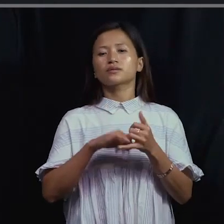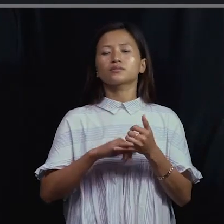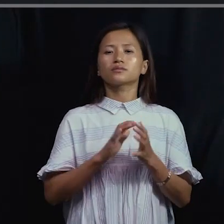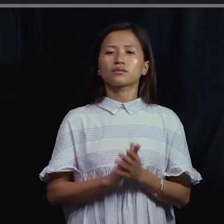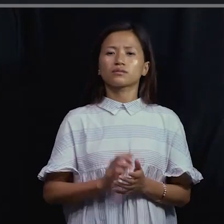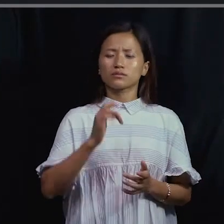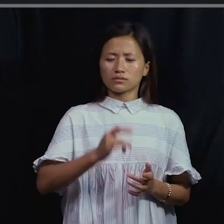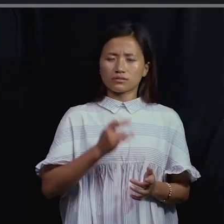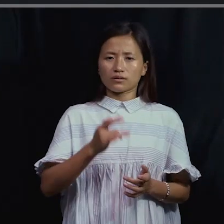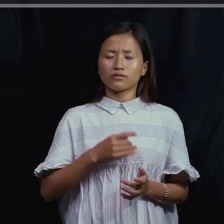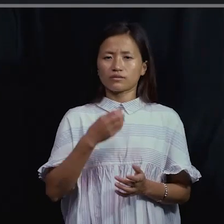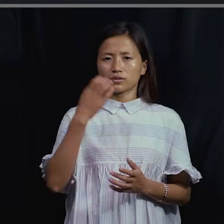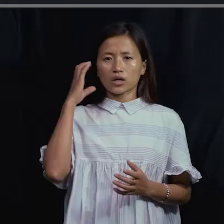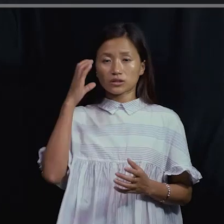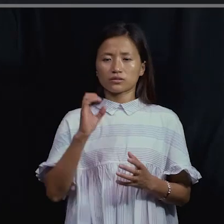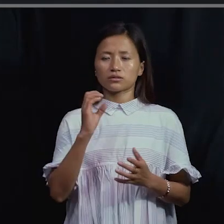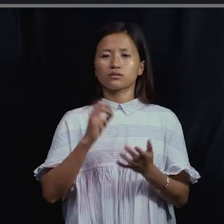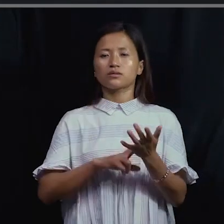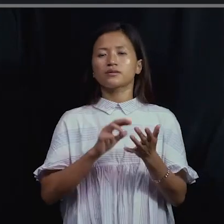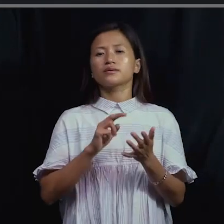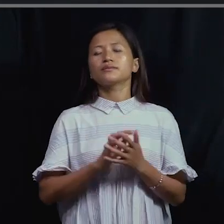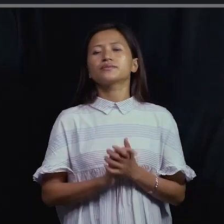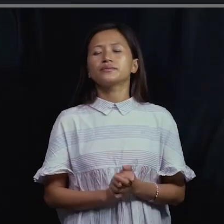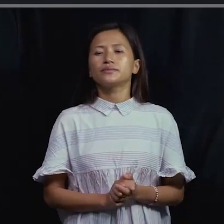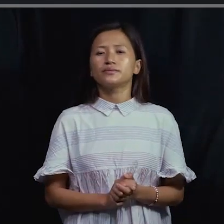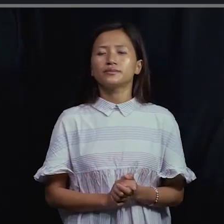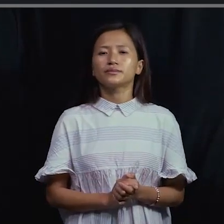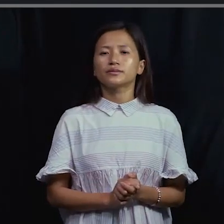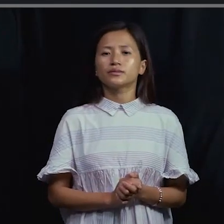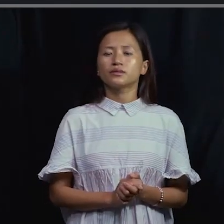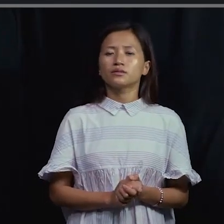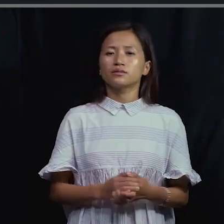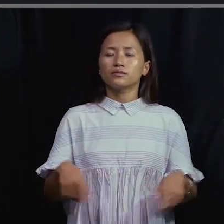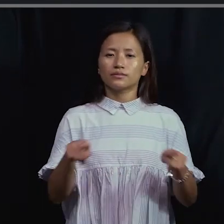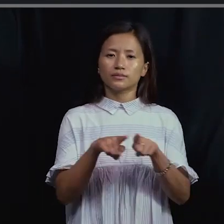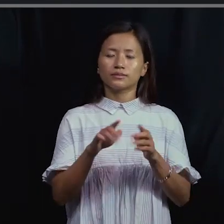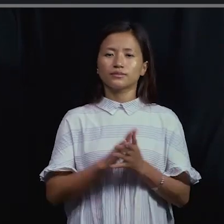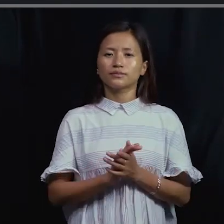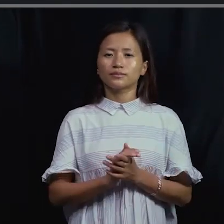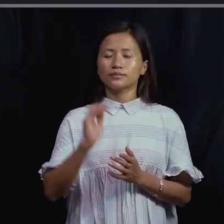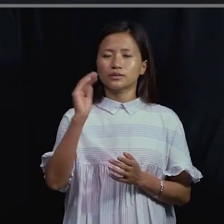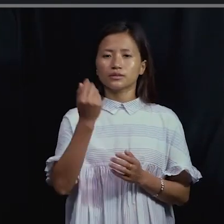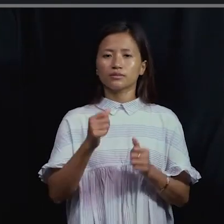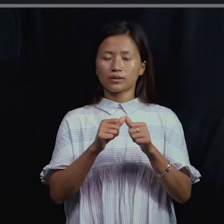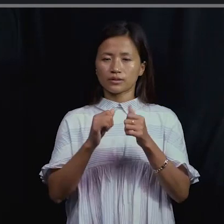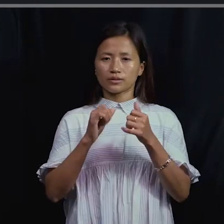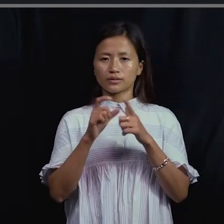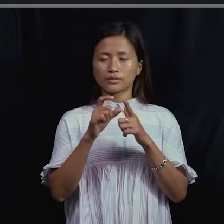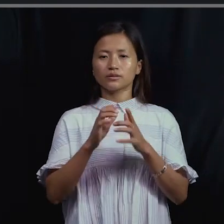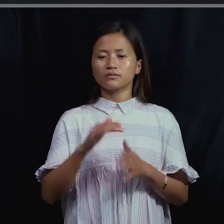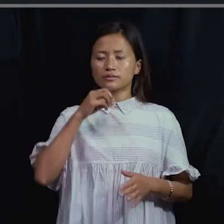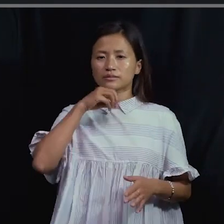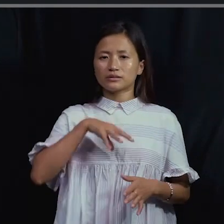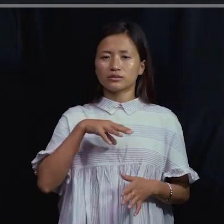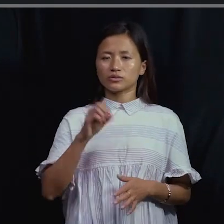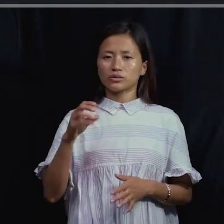become self-conscious about yourself also, right? So that is it. And then some adolescents, they become